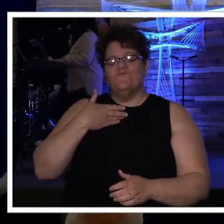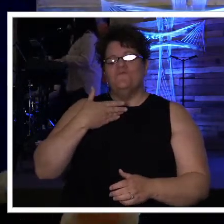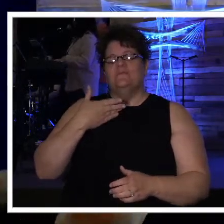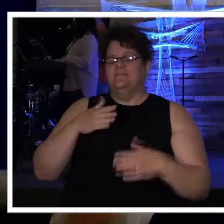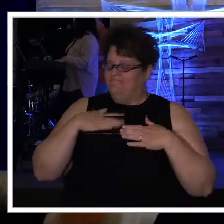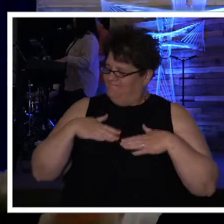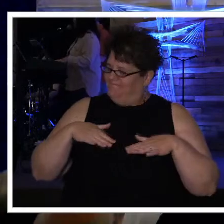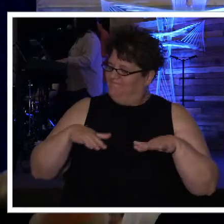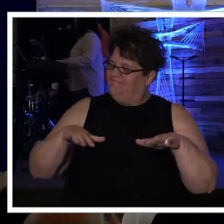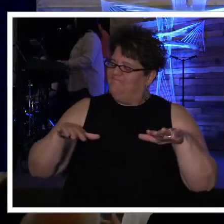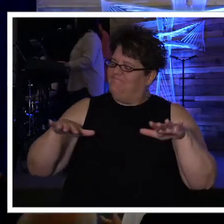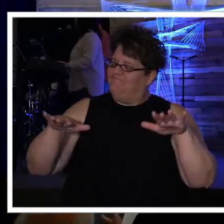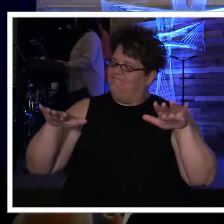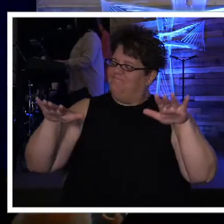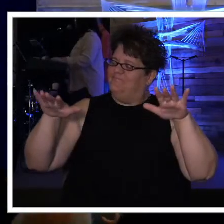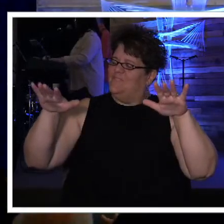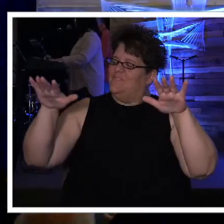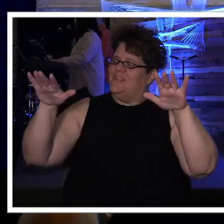nothing is a